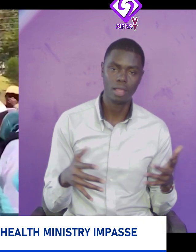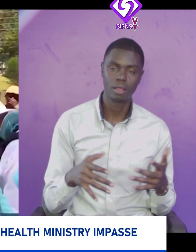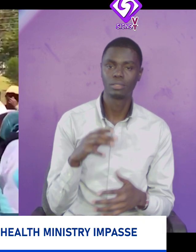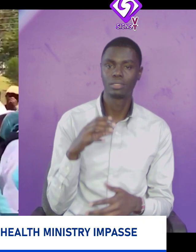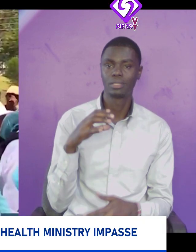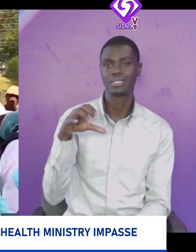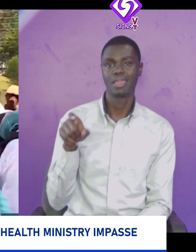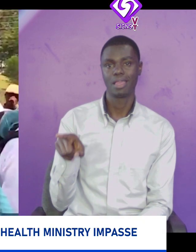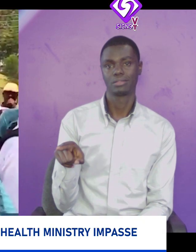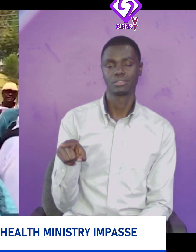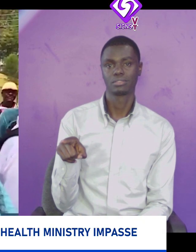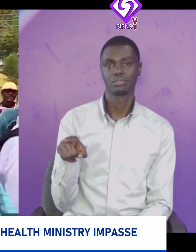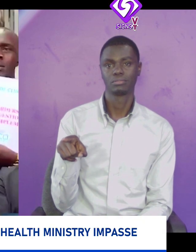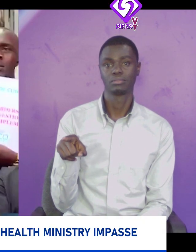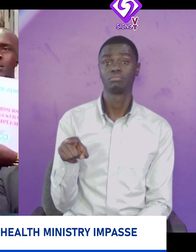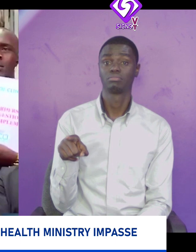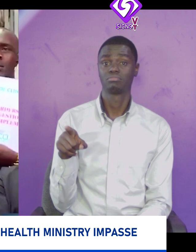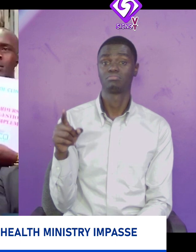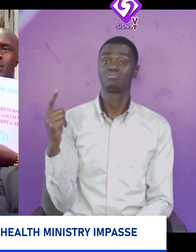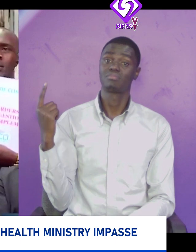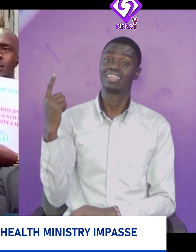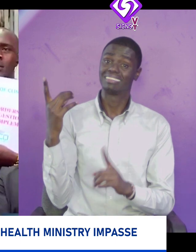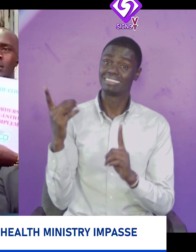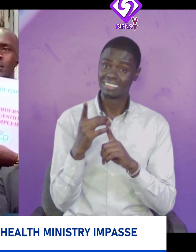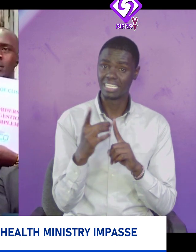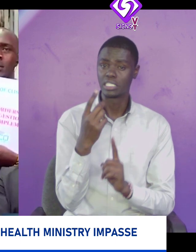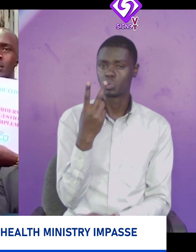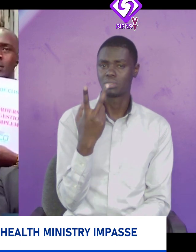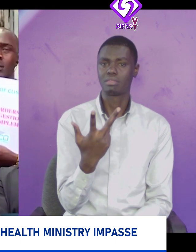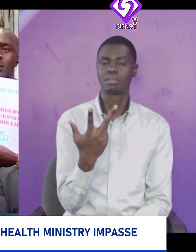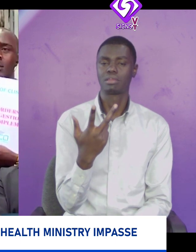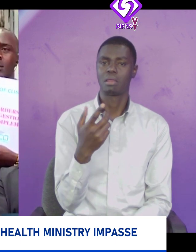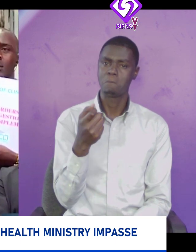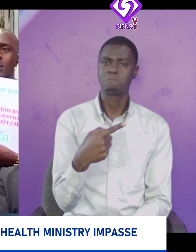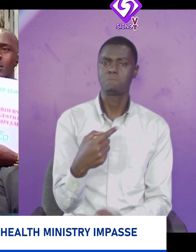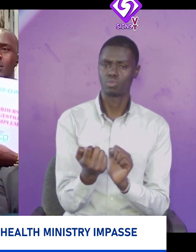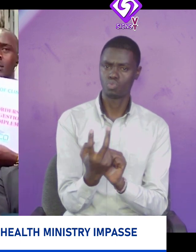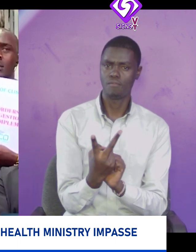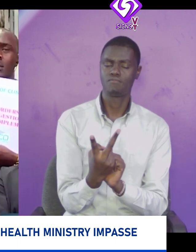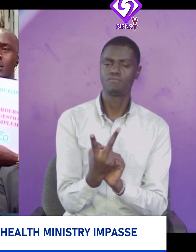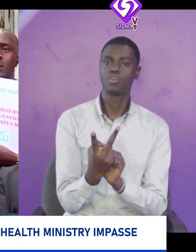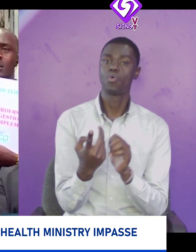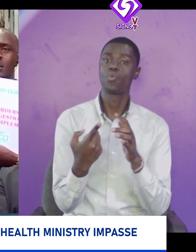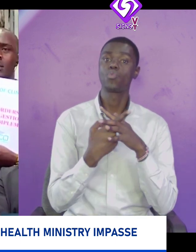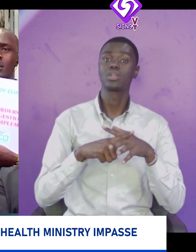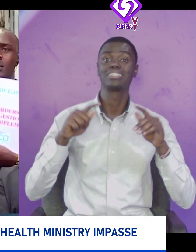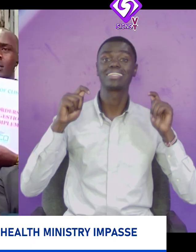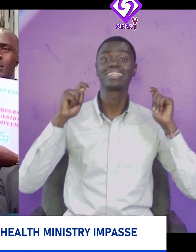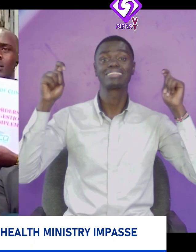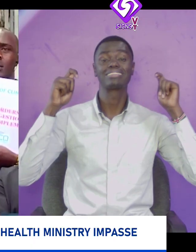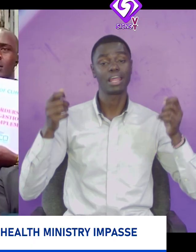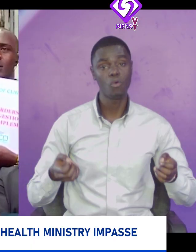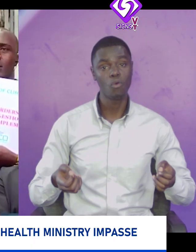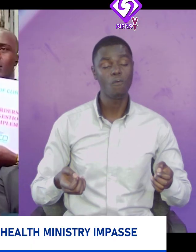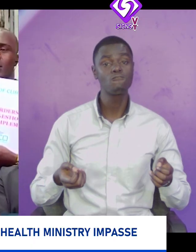waziri. Siku ikitimia tarehe 23 mwezi wa 12 tutaanza mgomo kirasmi na